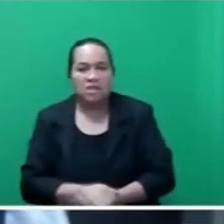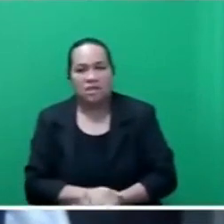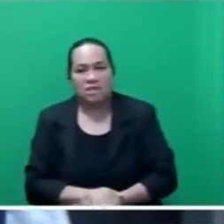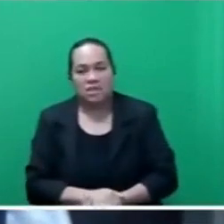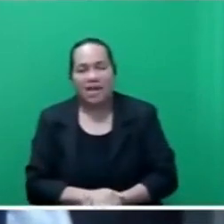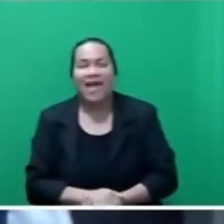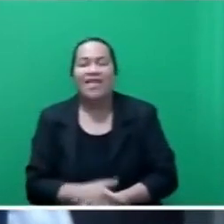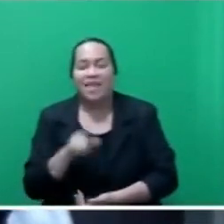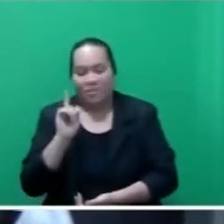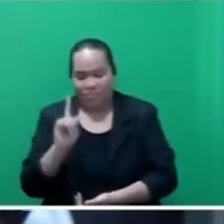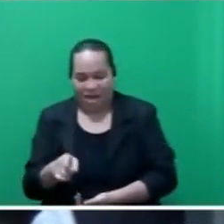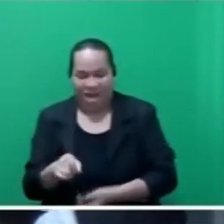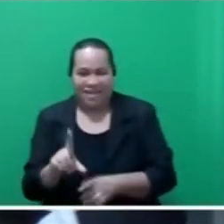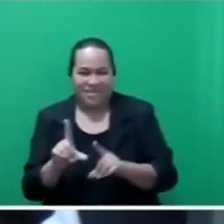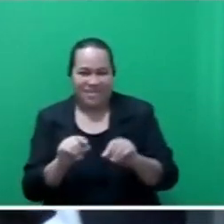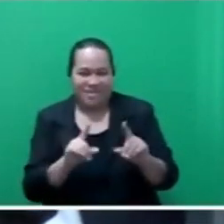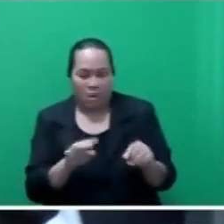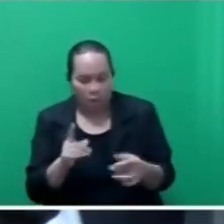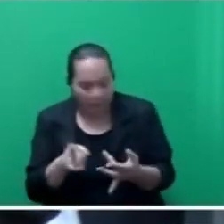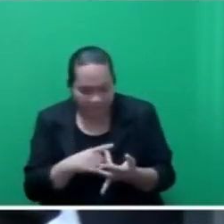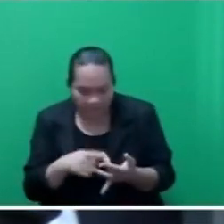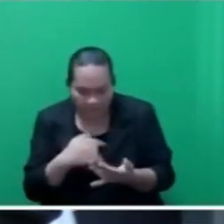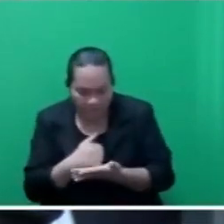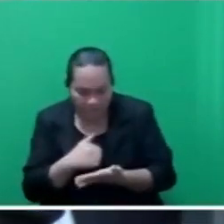And that's what they've done. What are the numbers?